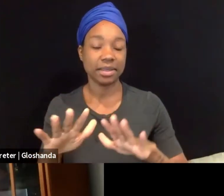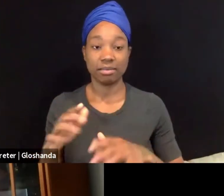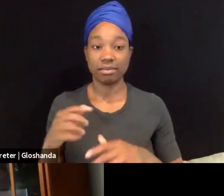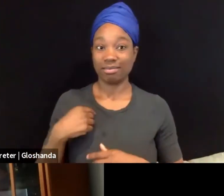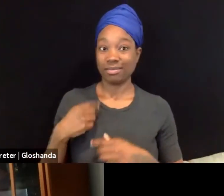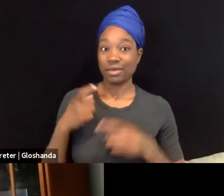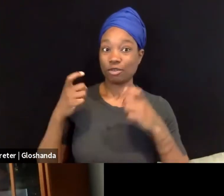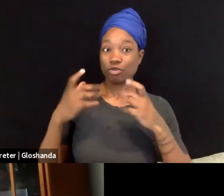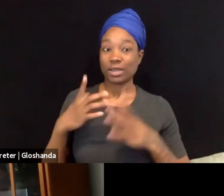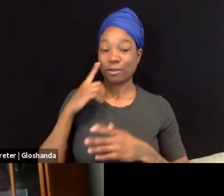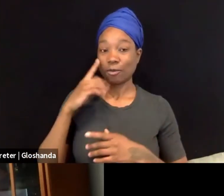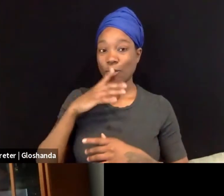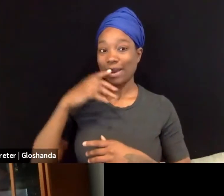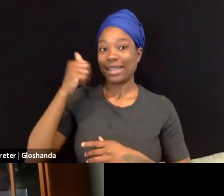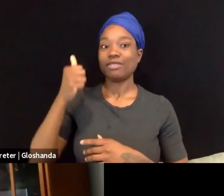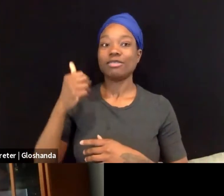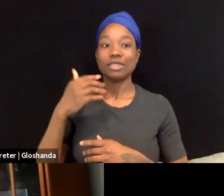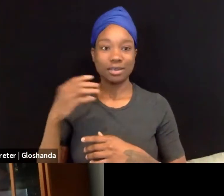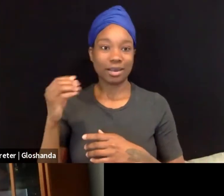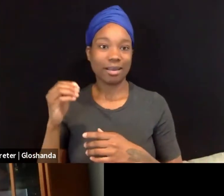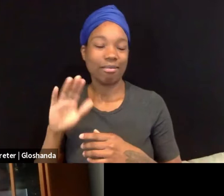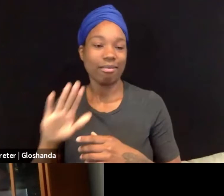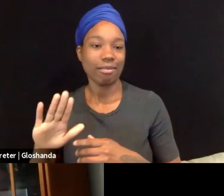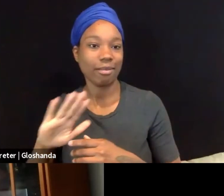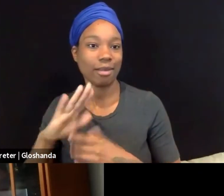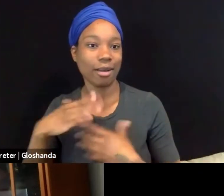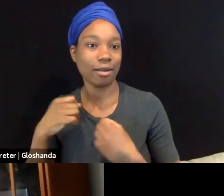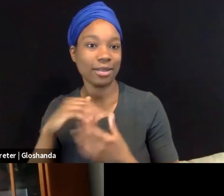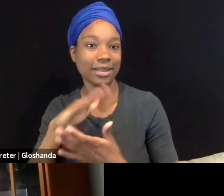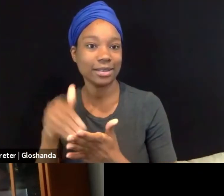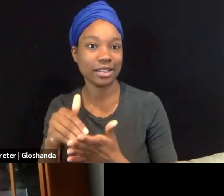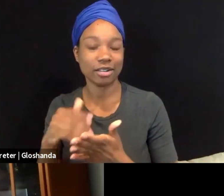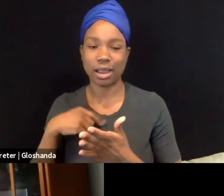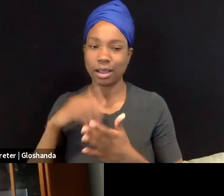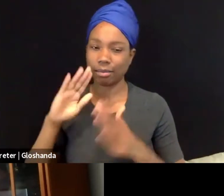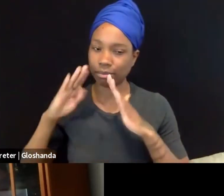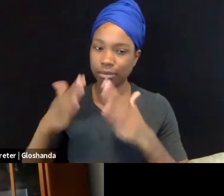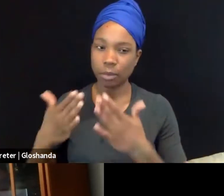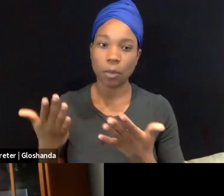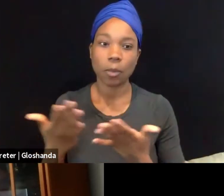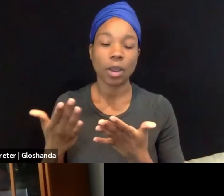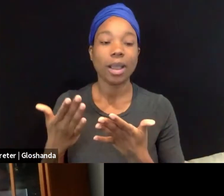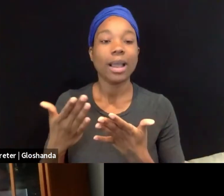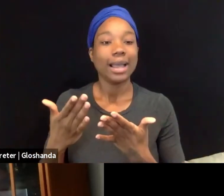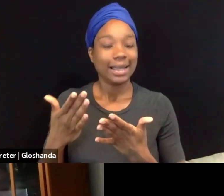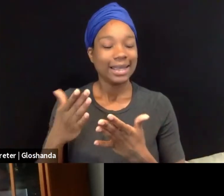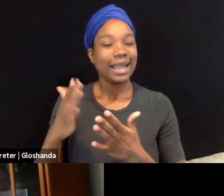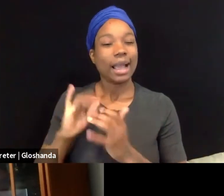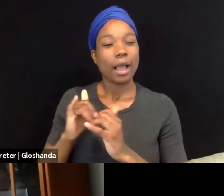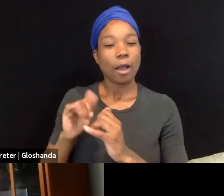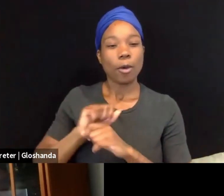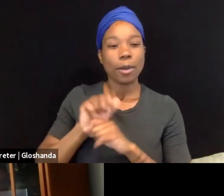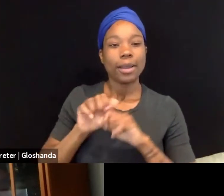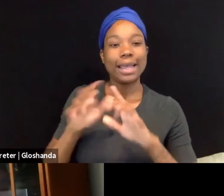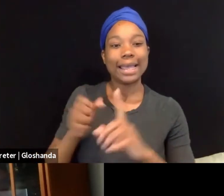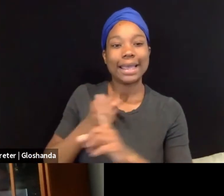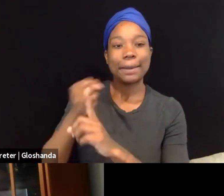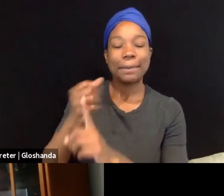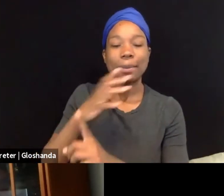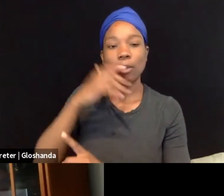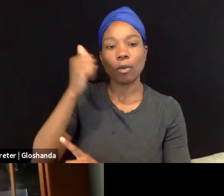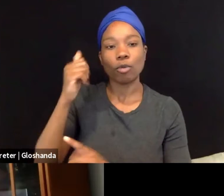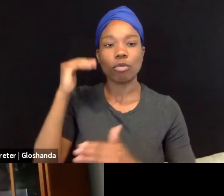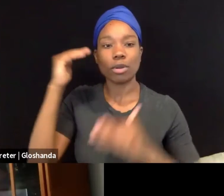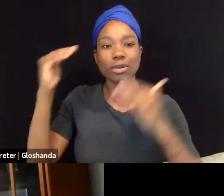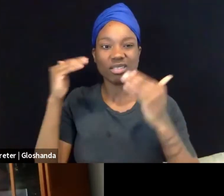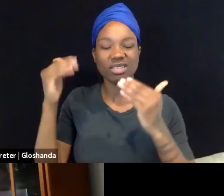I'm especially interested in the impacts on older adults and the population at large. Just a little bit about